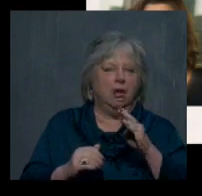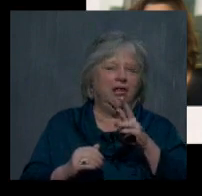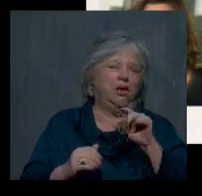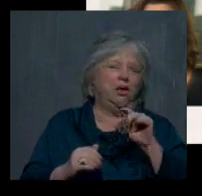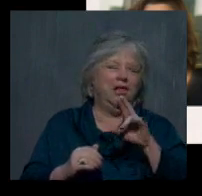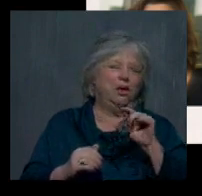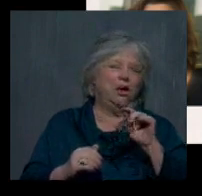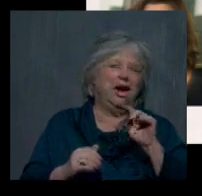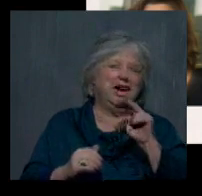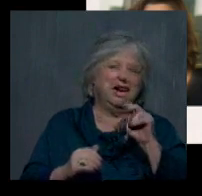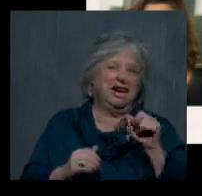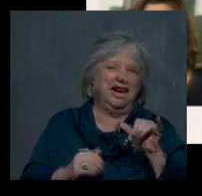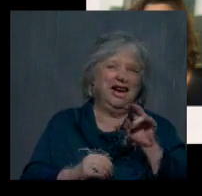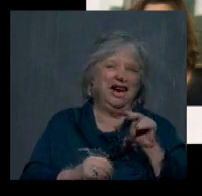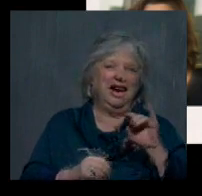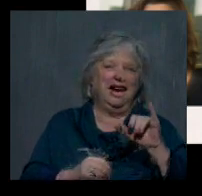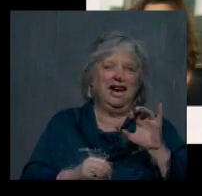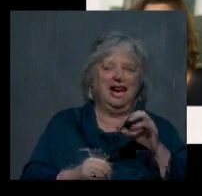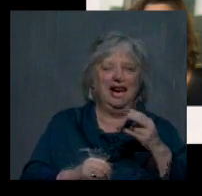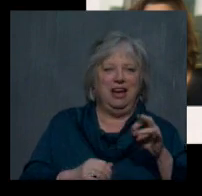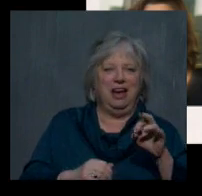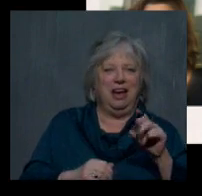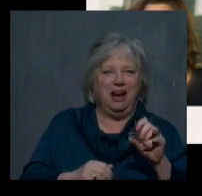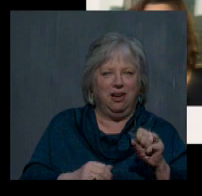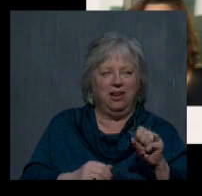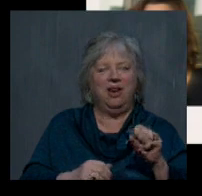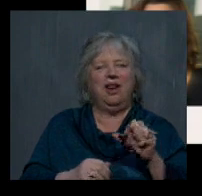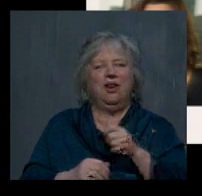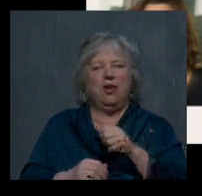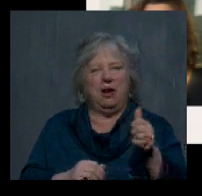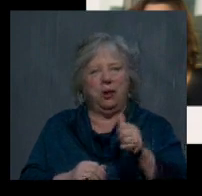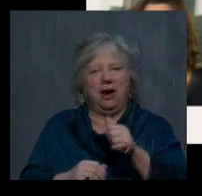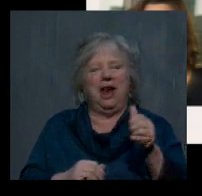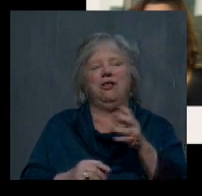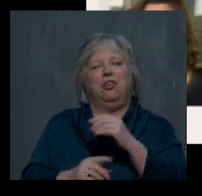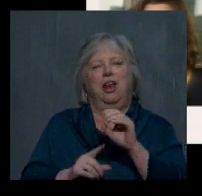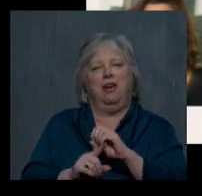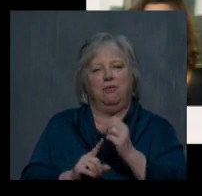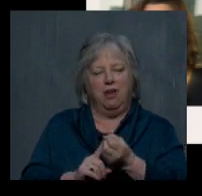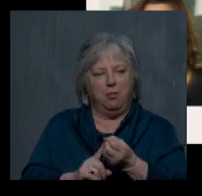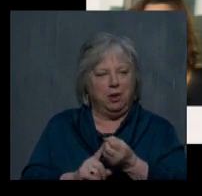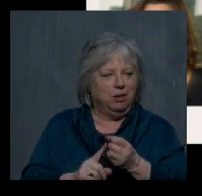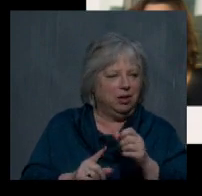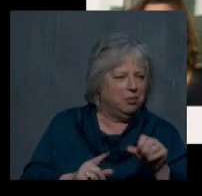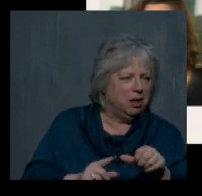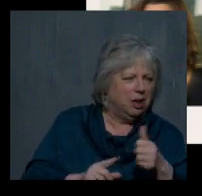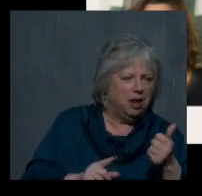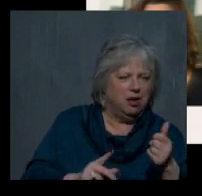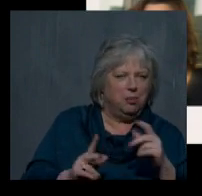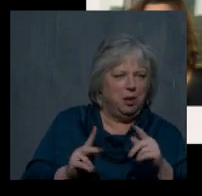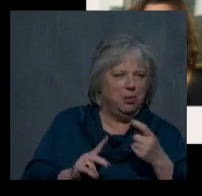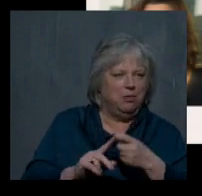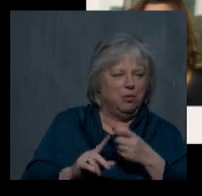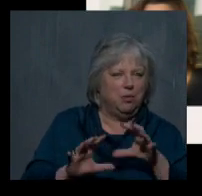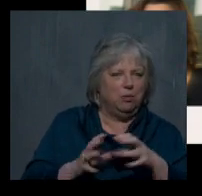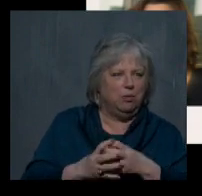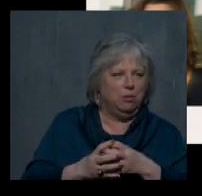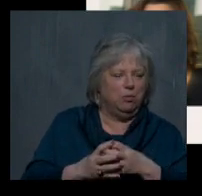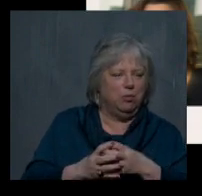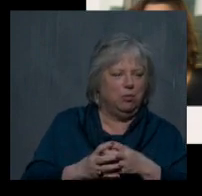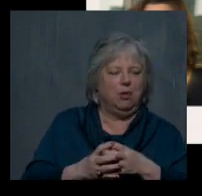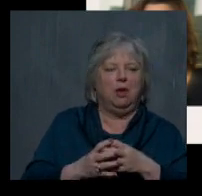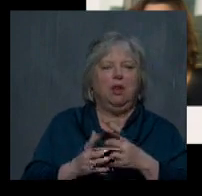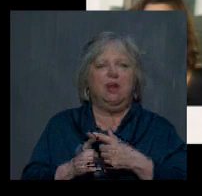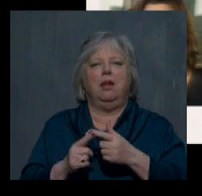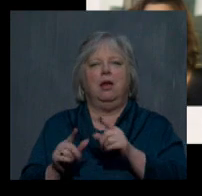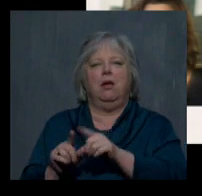Brittany Nichols, in transportation management. From our crew here.